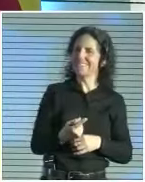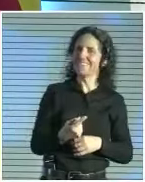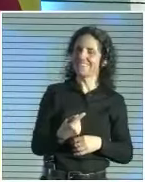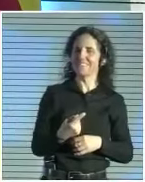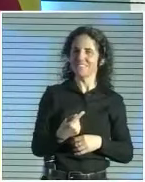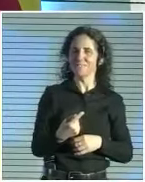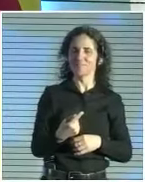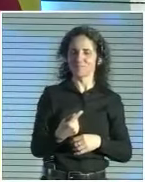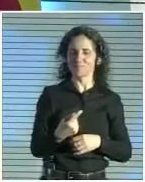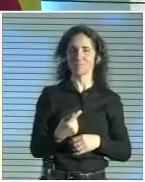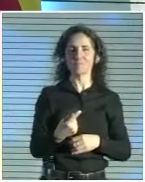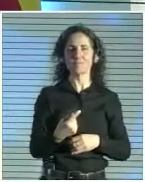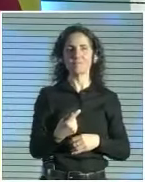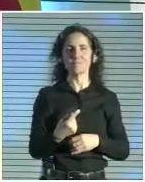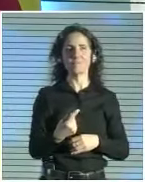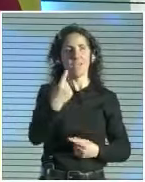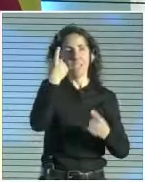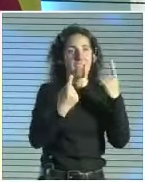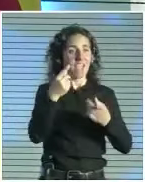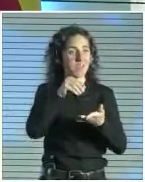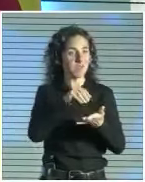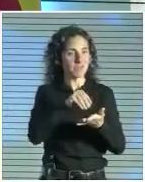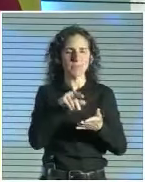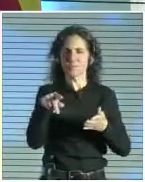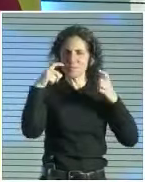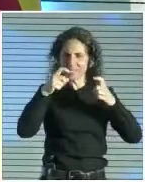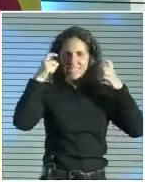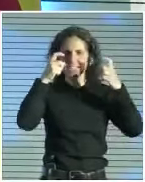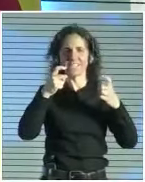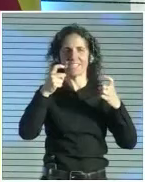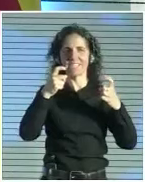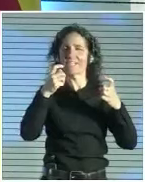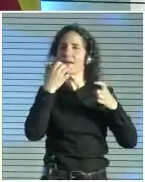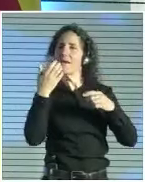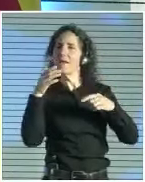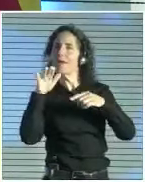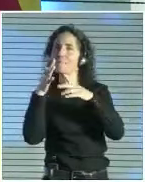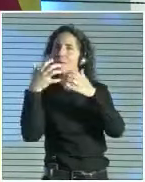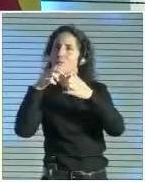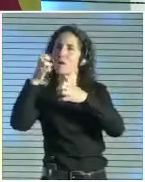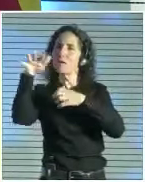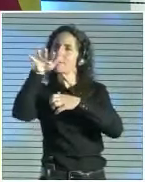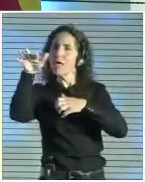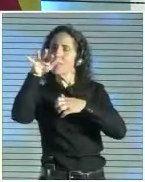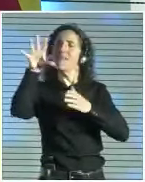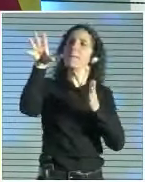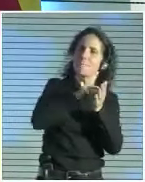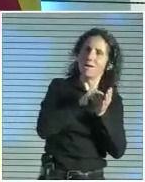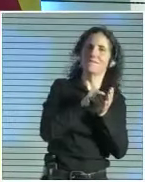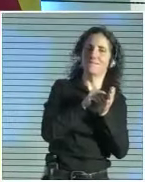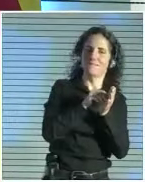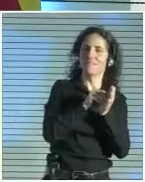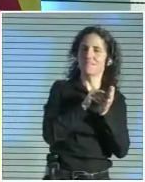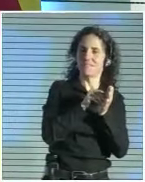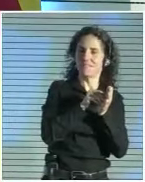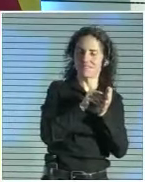working somewhere else to refer to them, to connect to them. And that is something we were factoring into the conference here